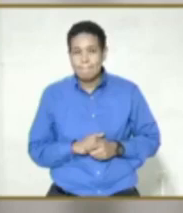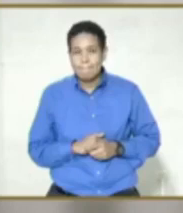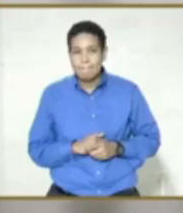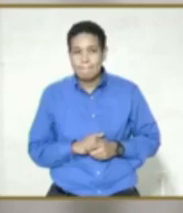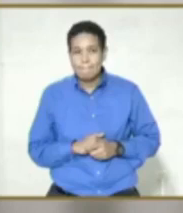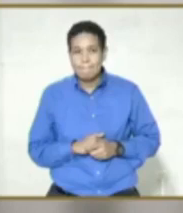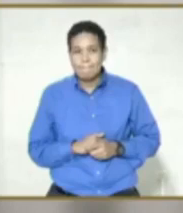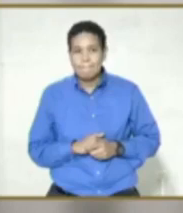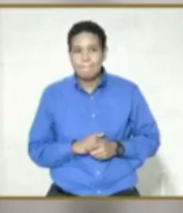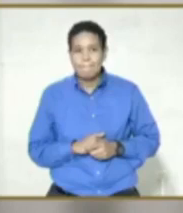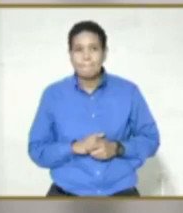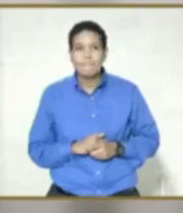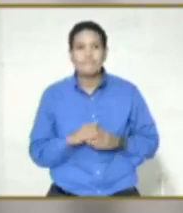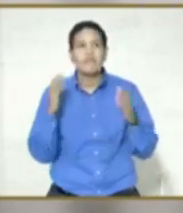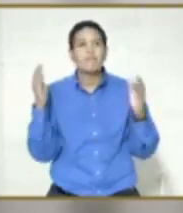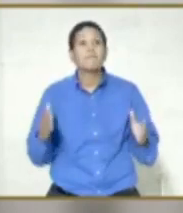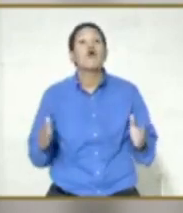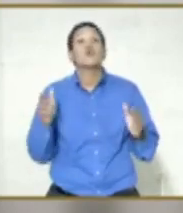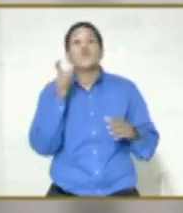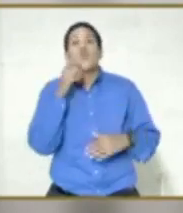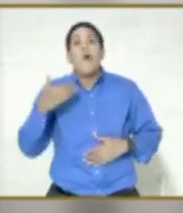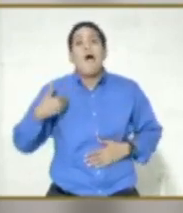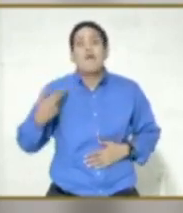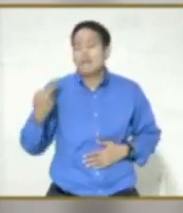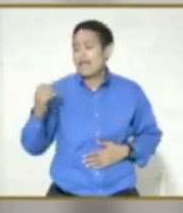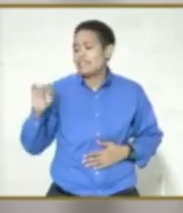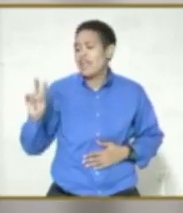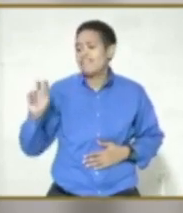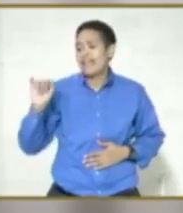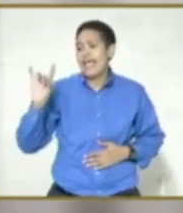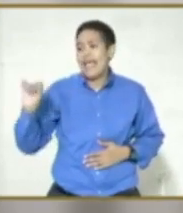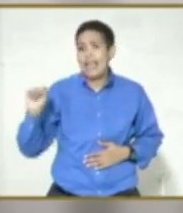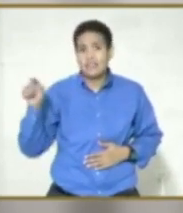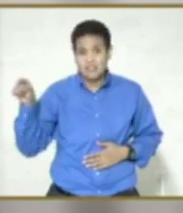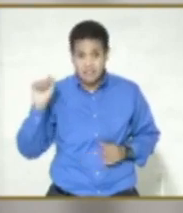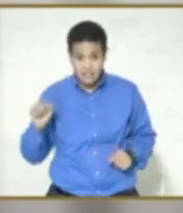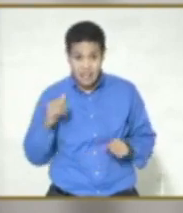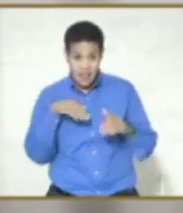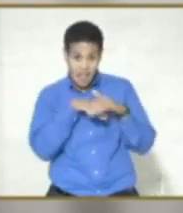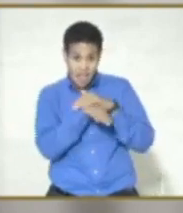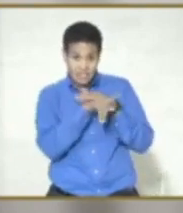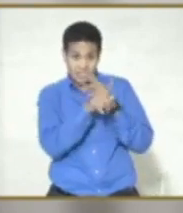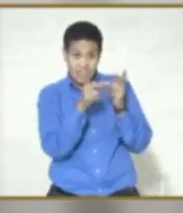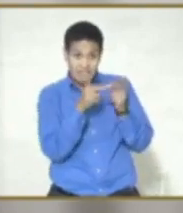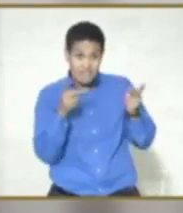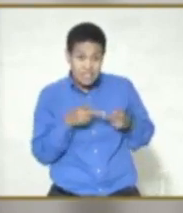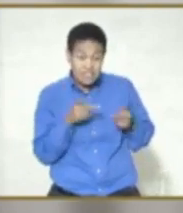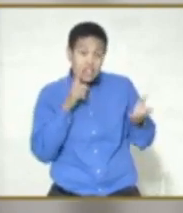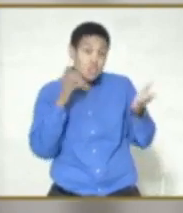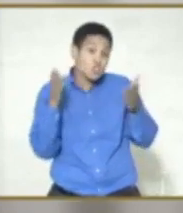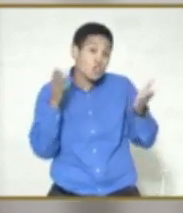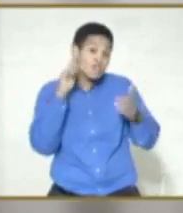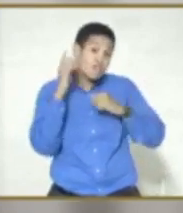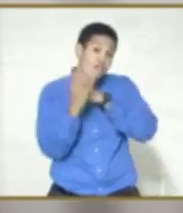living with HIV/AIDS, are they able to access the facilities and services of the poor relief departments across